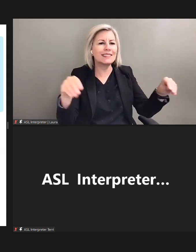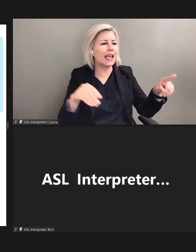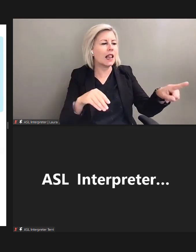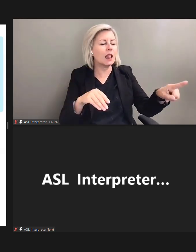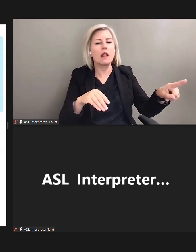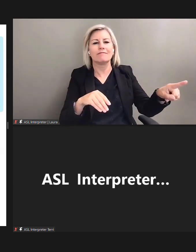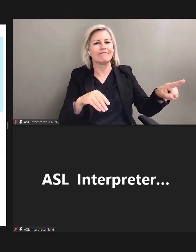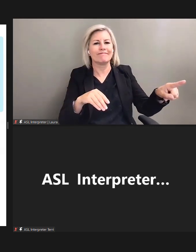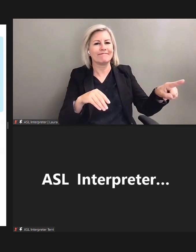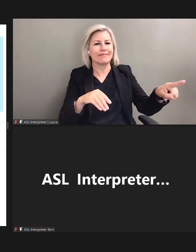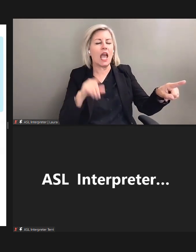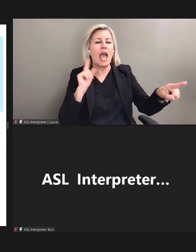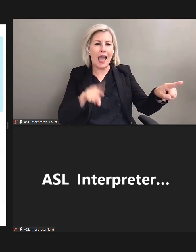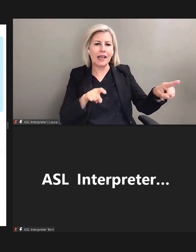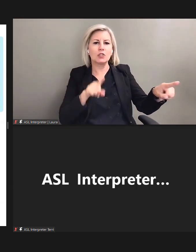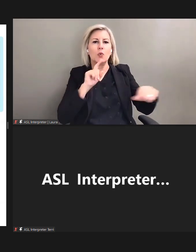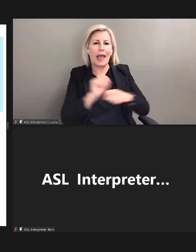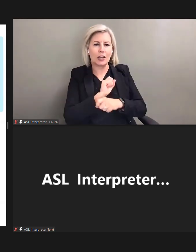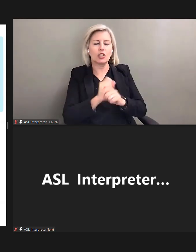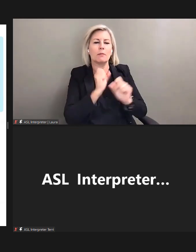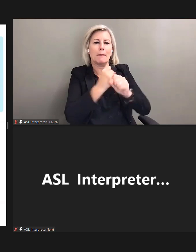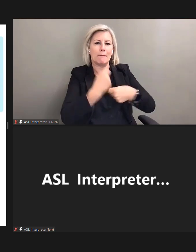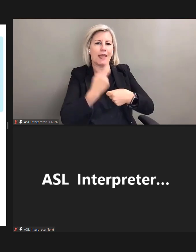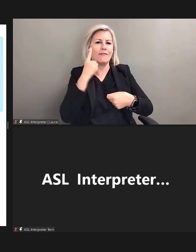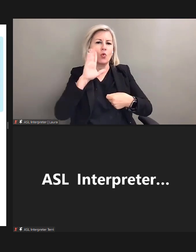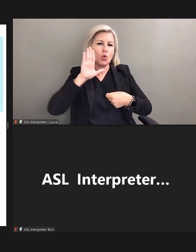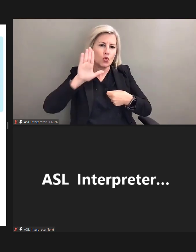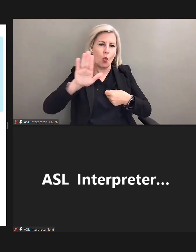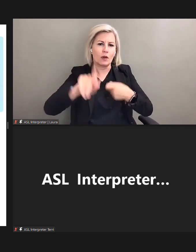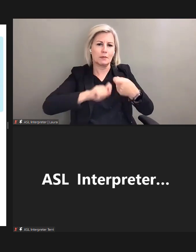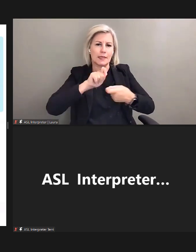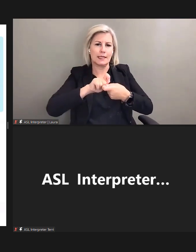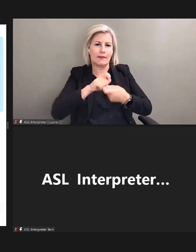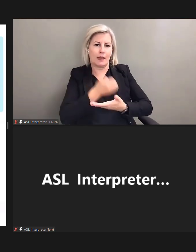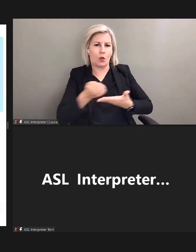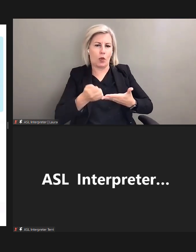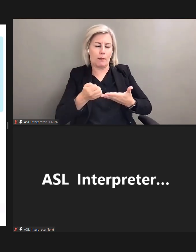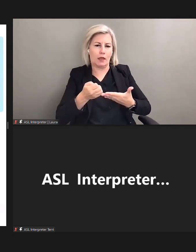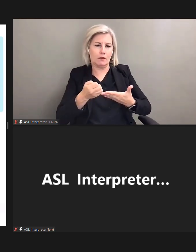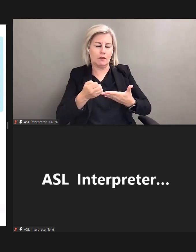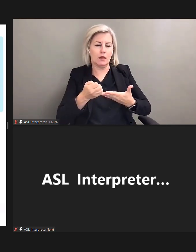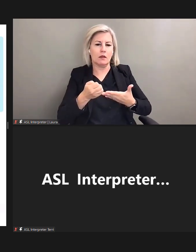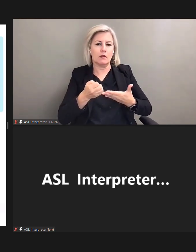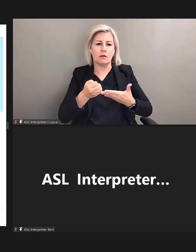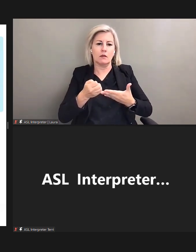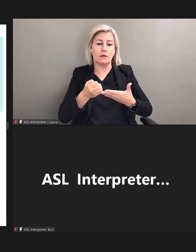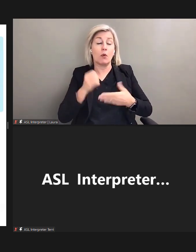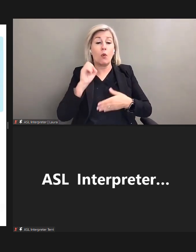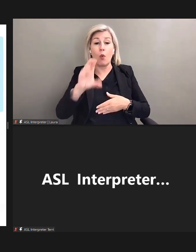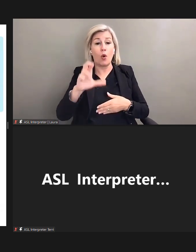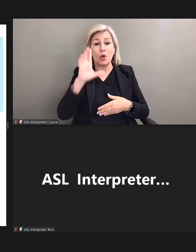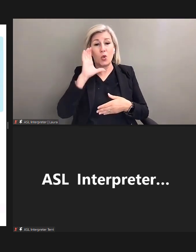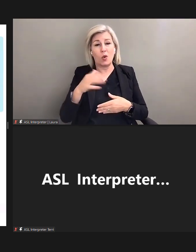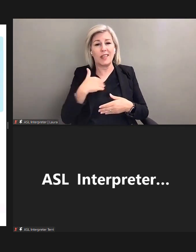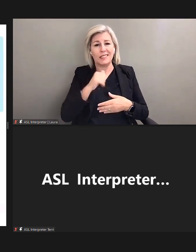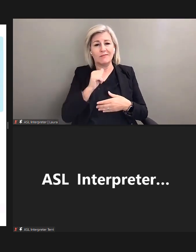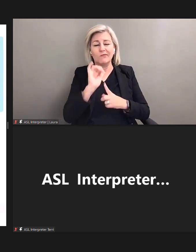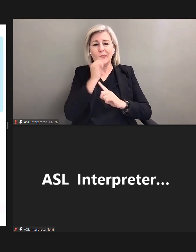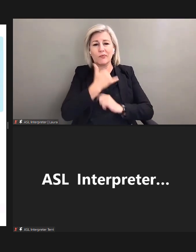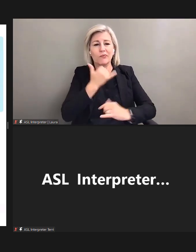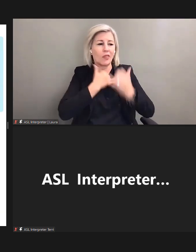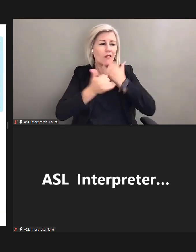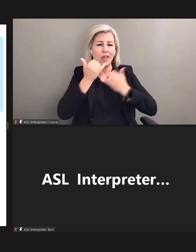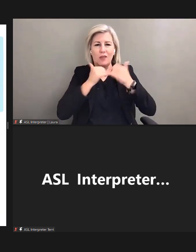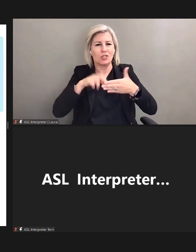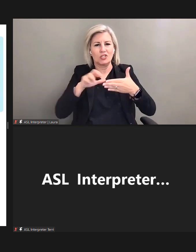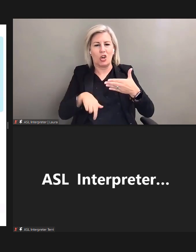use those made for your specific brand of equipment. Otherwise, you can get or will get inaccurate results.